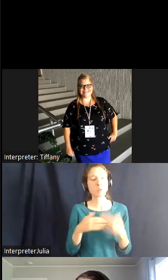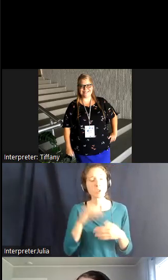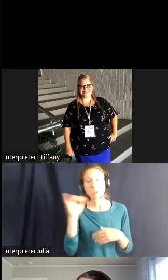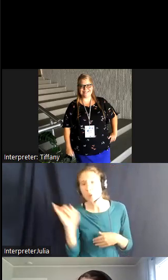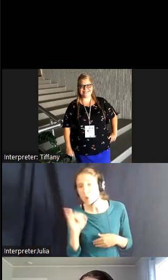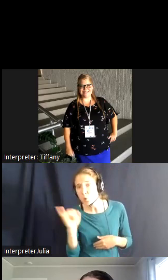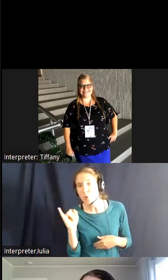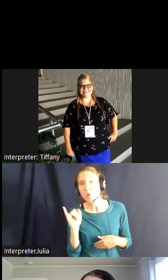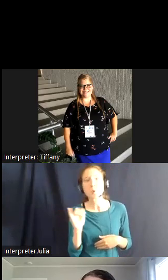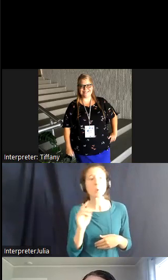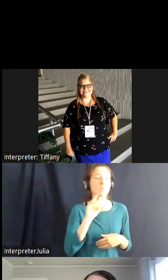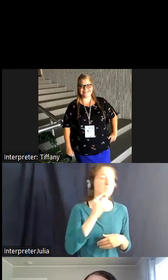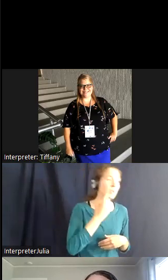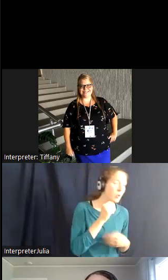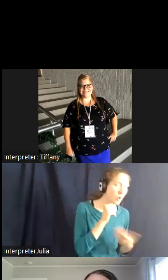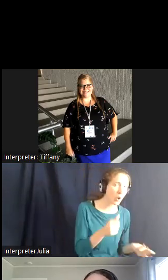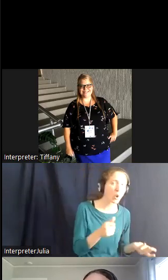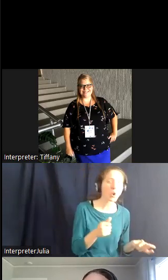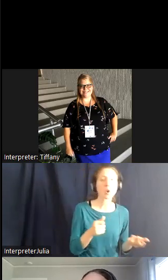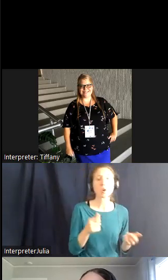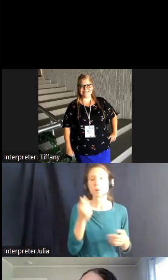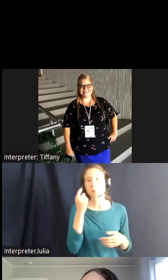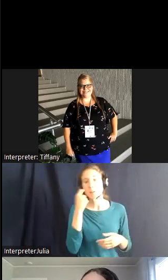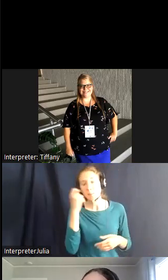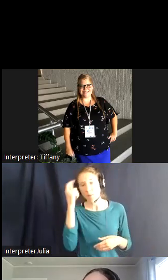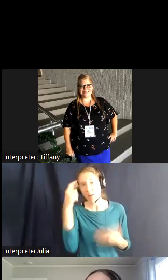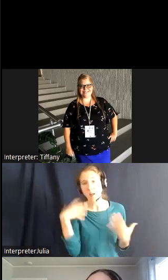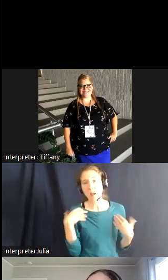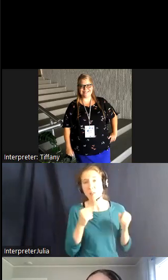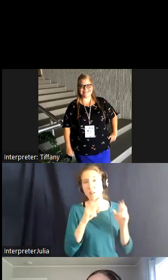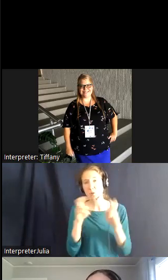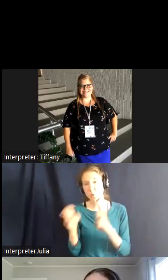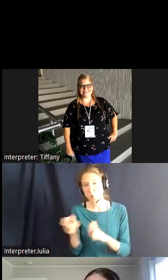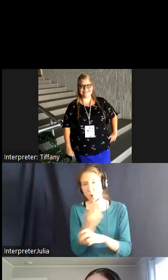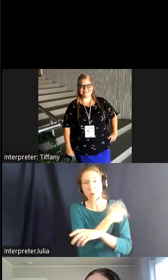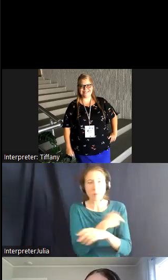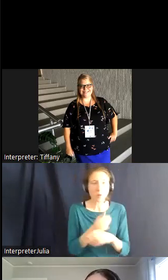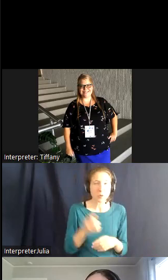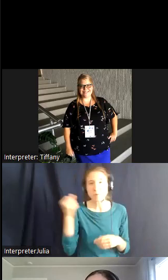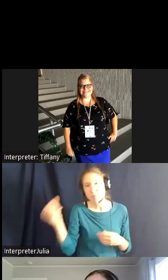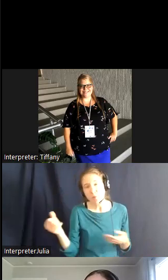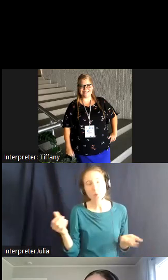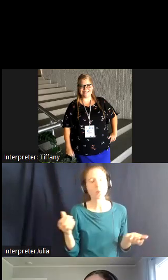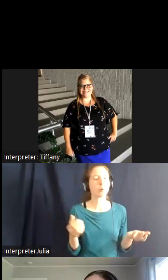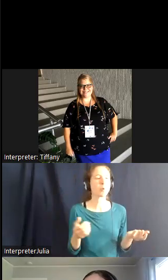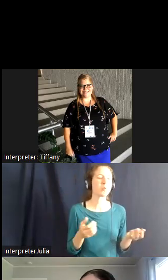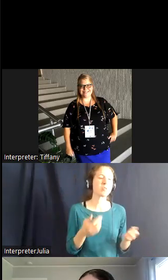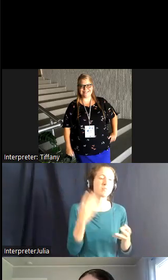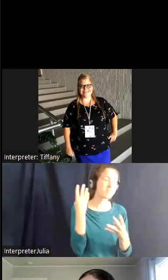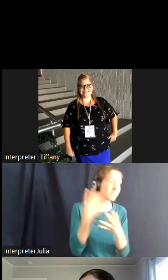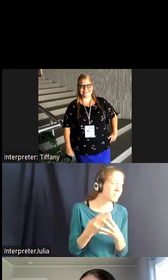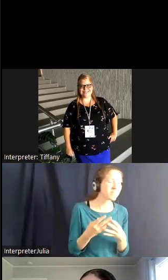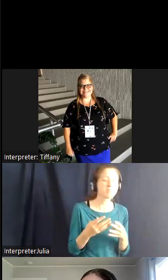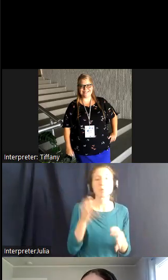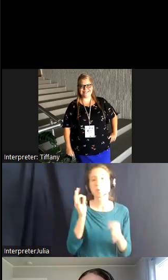to transition out of a mental health institute or inpatient level of care, involvement in the criminal or juvenile